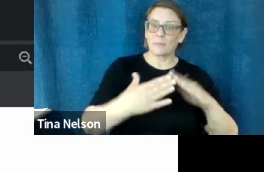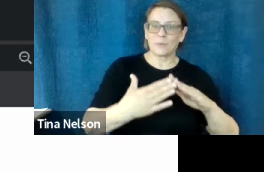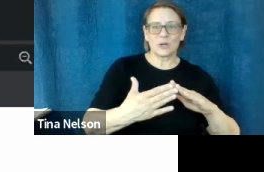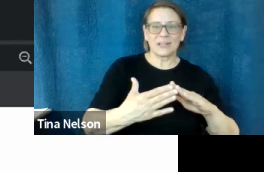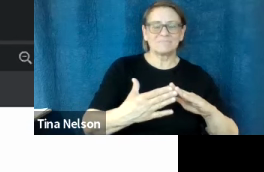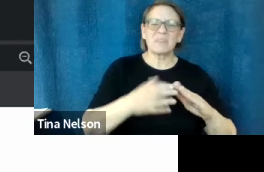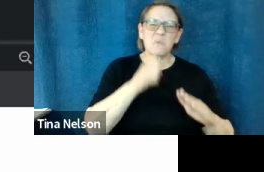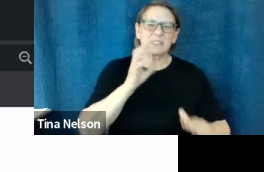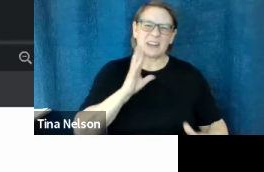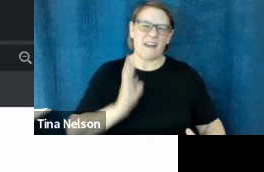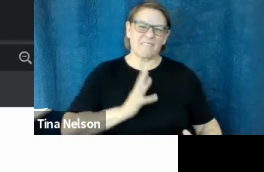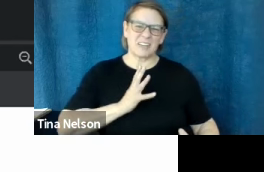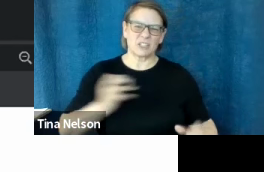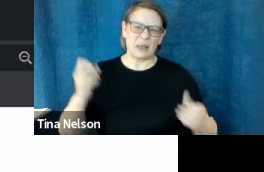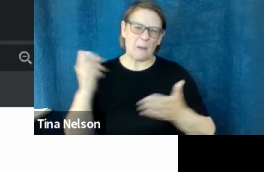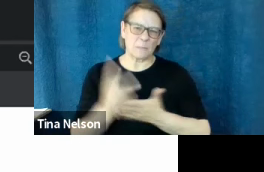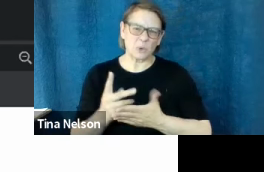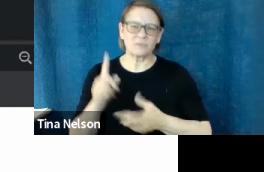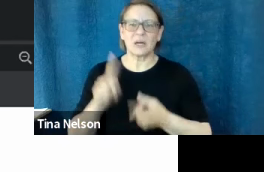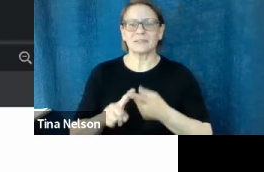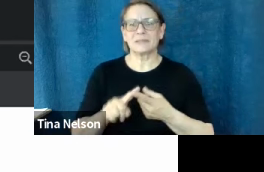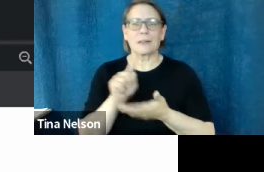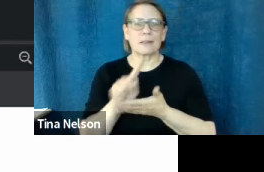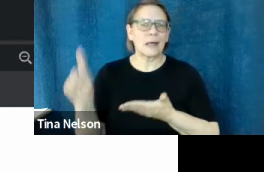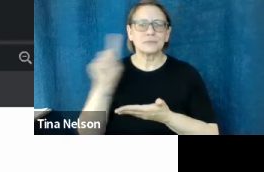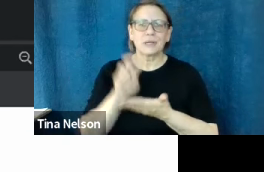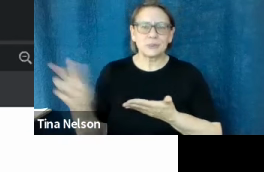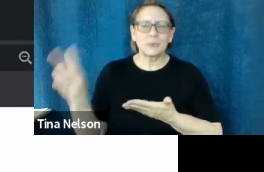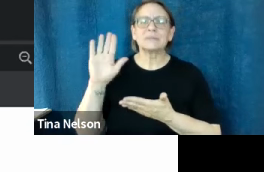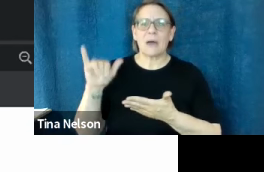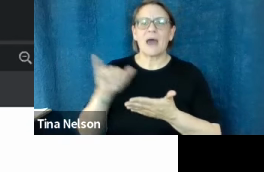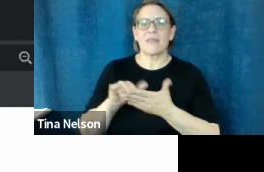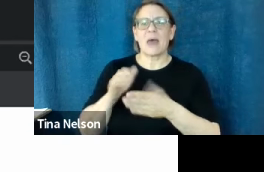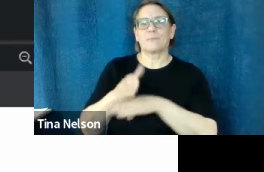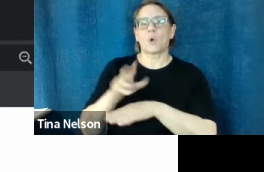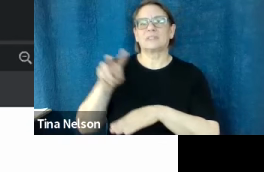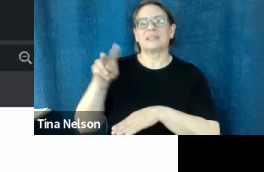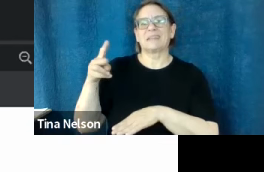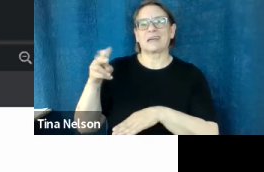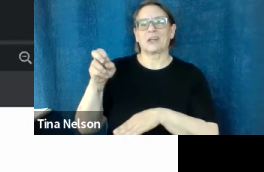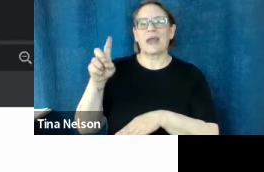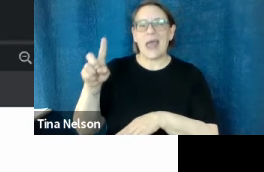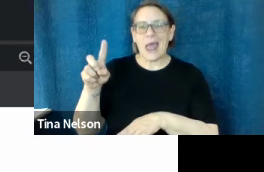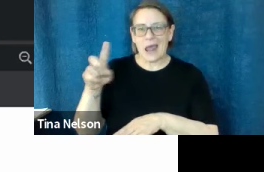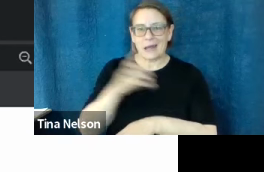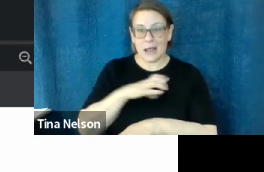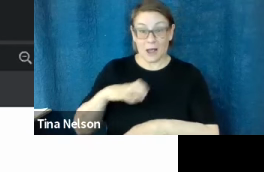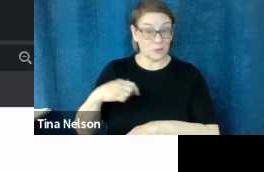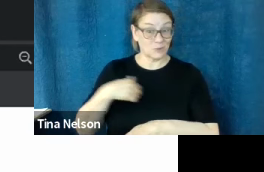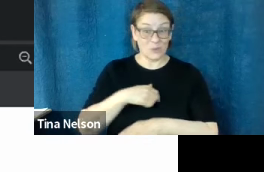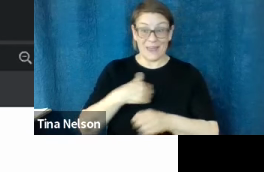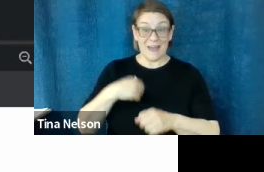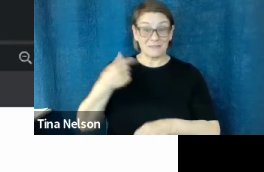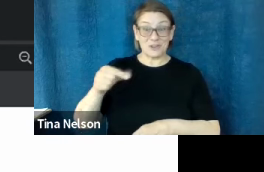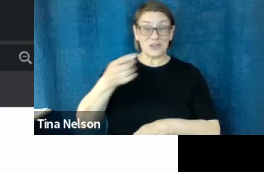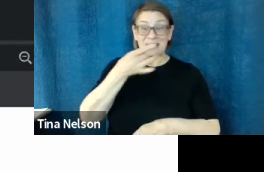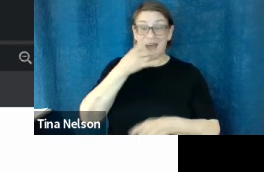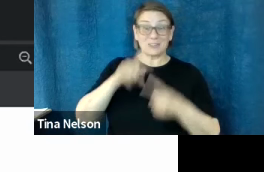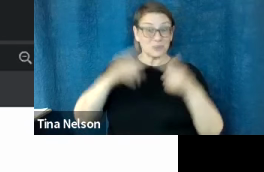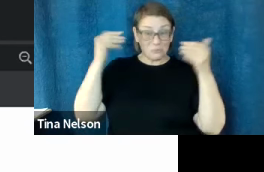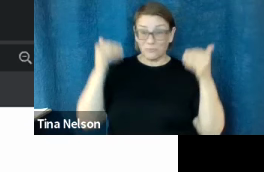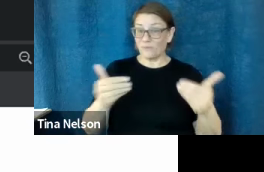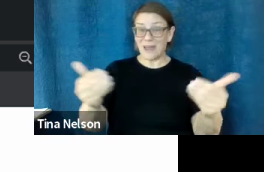officially approved till just a week or two ago by the post-secondary ed council. So we have the green light to move ahead with it.